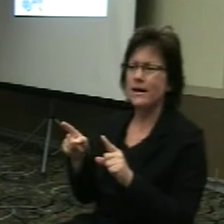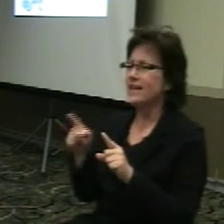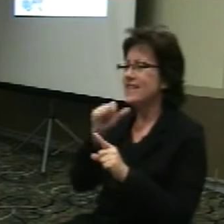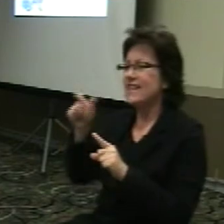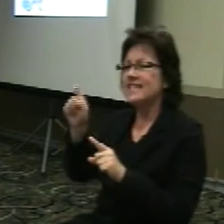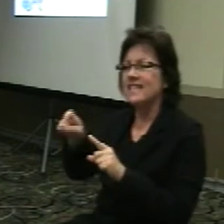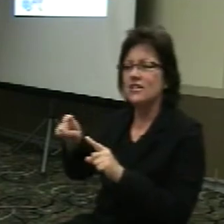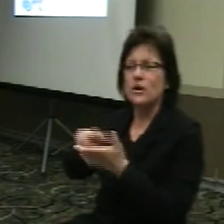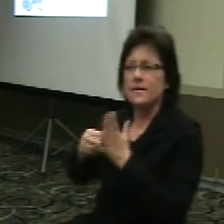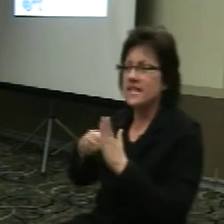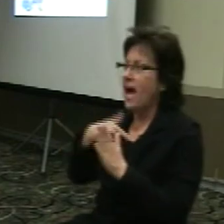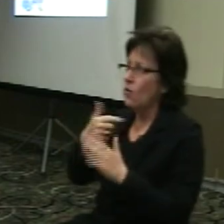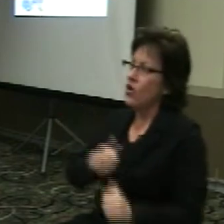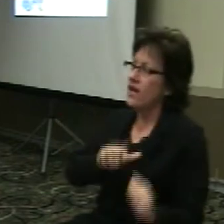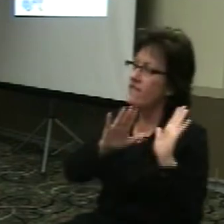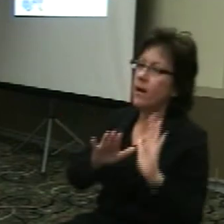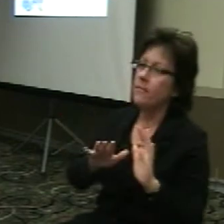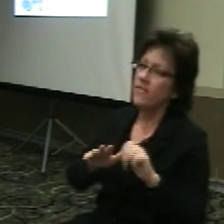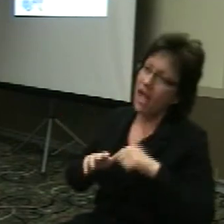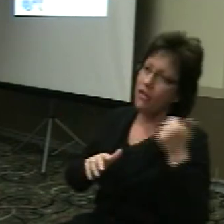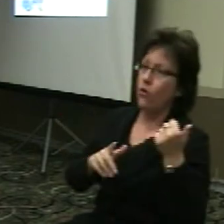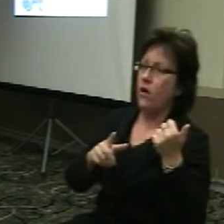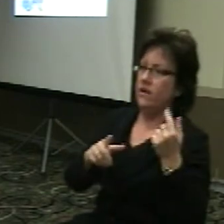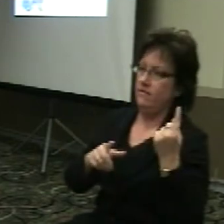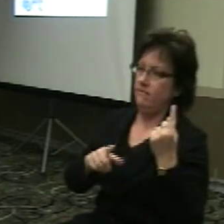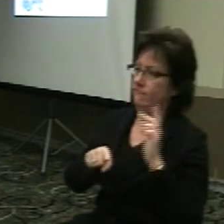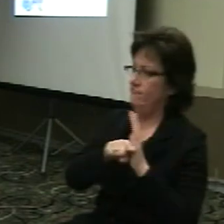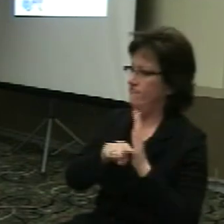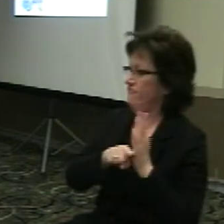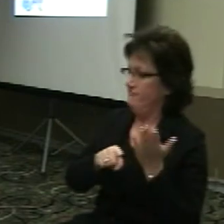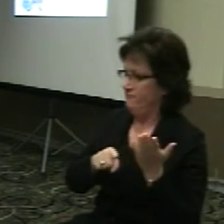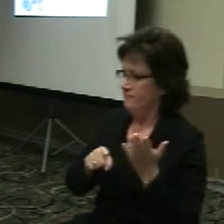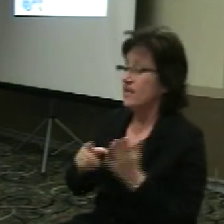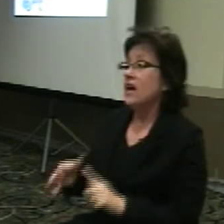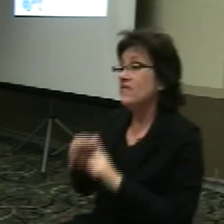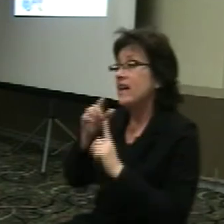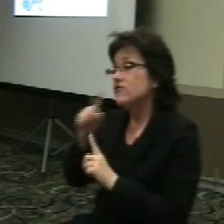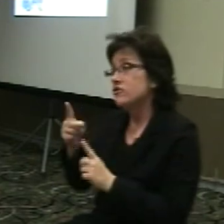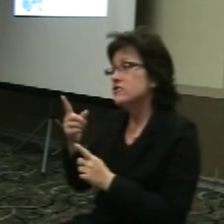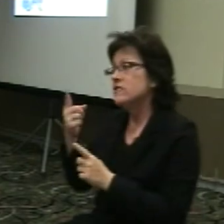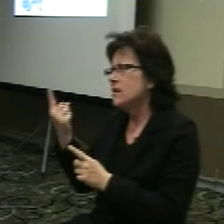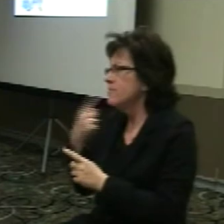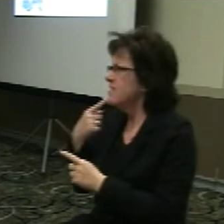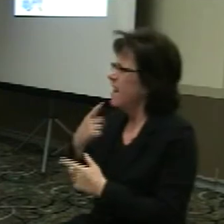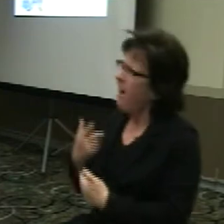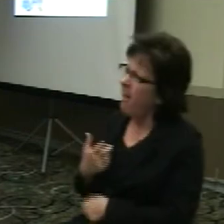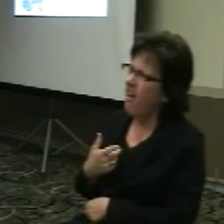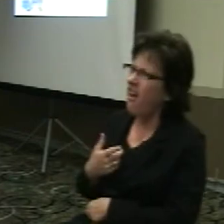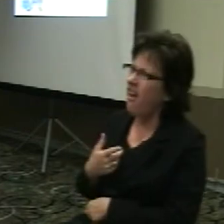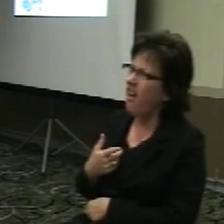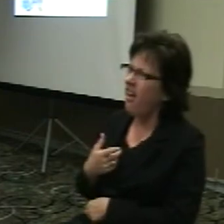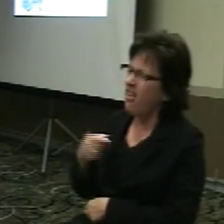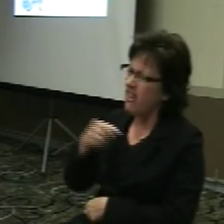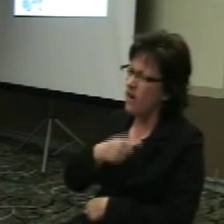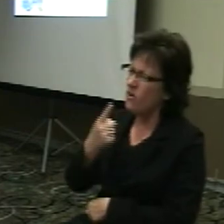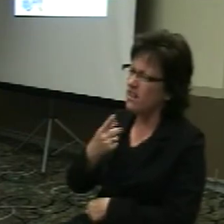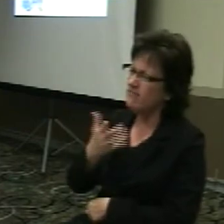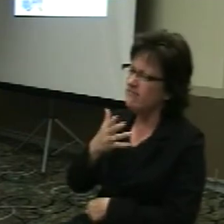doesn't necessarily mean I'll give up the other. Unless, in some cases, there's something to say, you know what? Probably not a good idea to